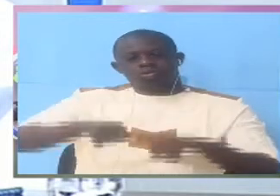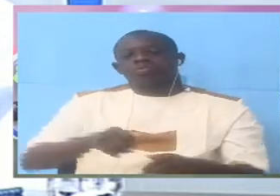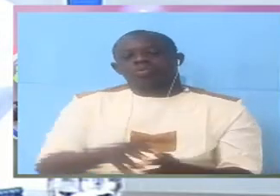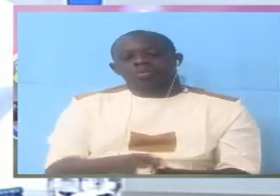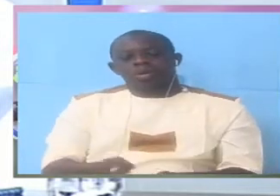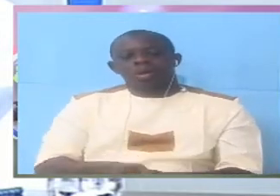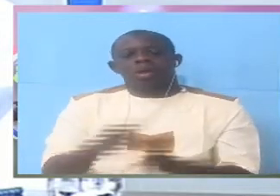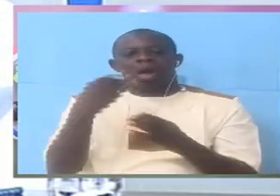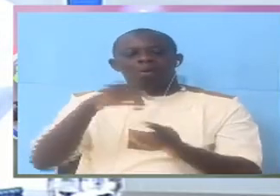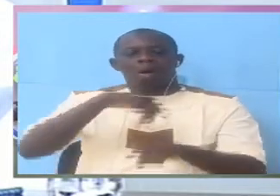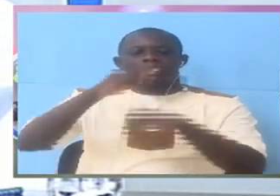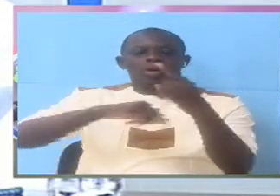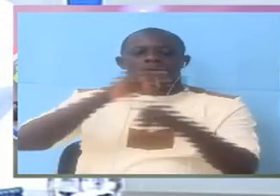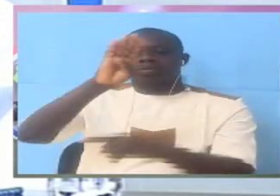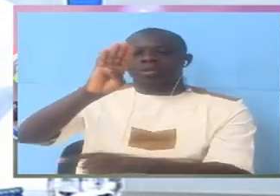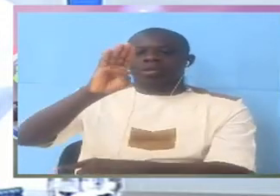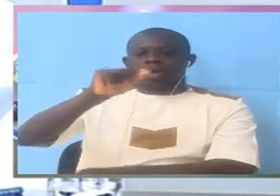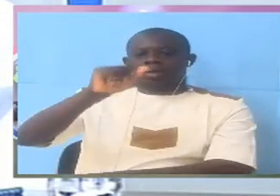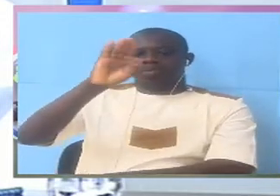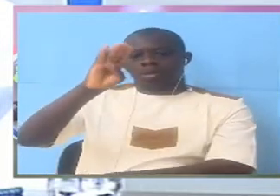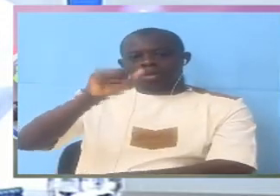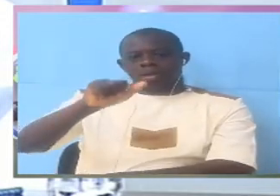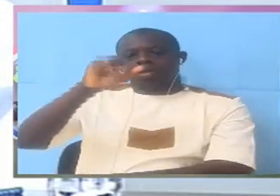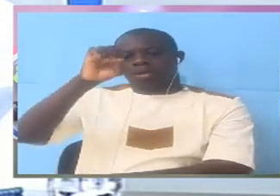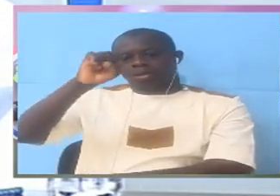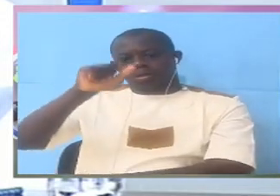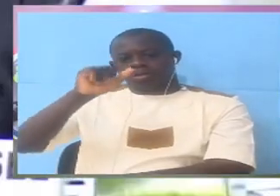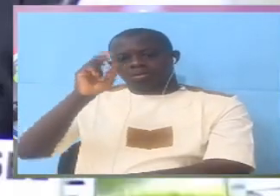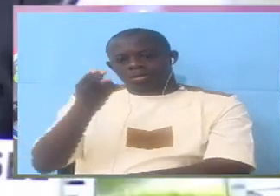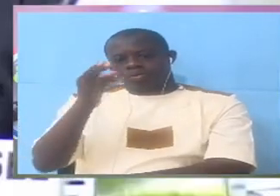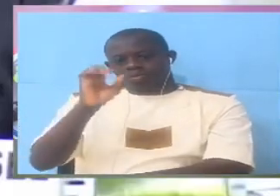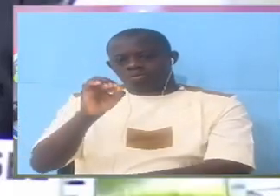How about Baba Saho?